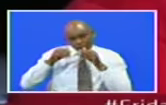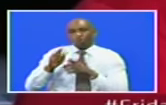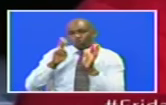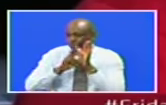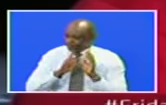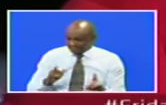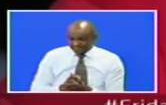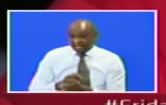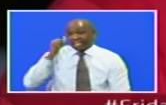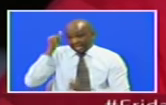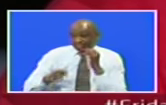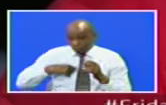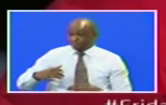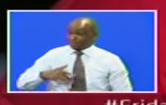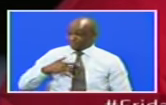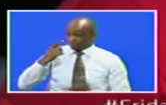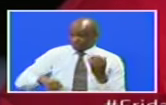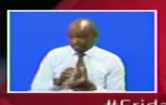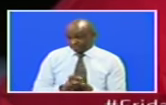Lastly, I have a feeling that